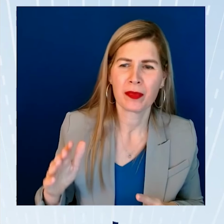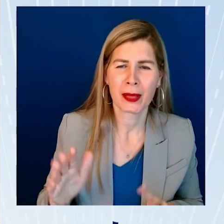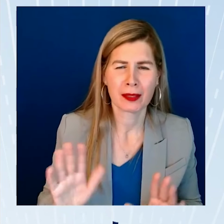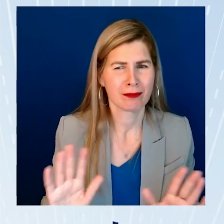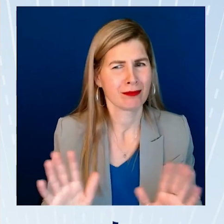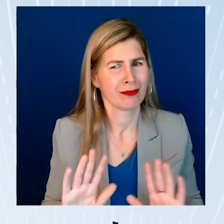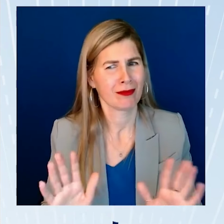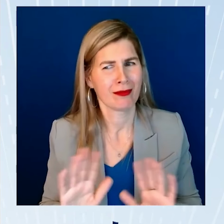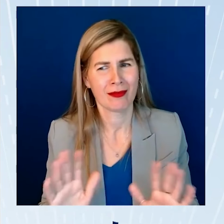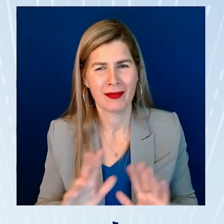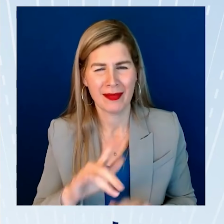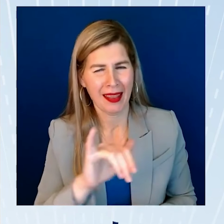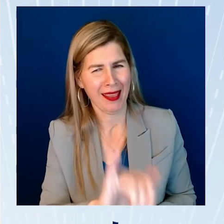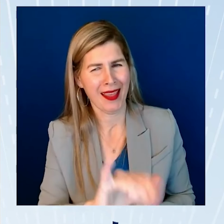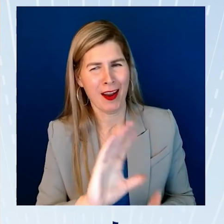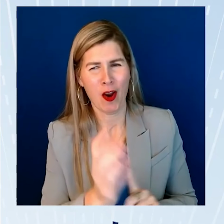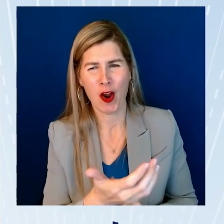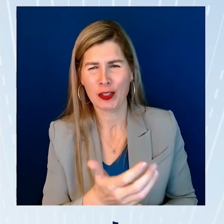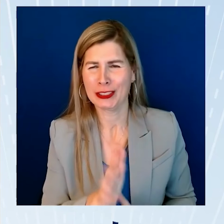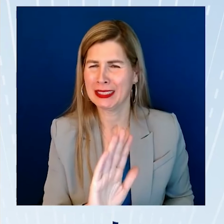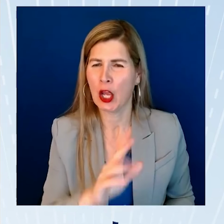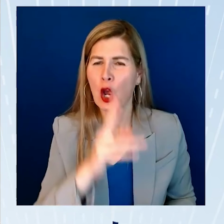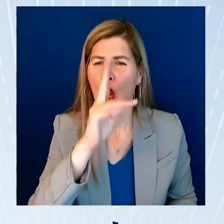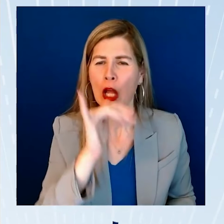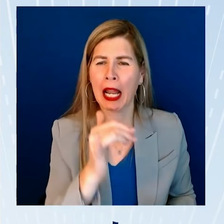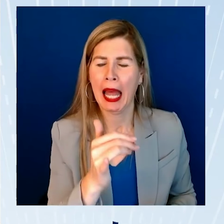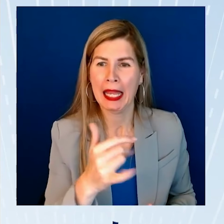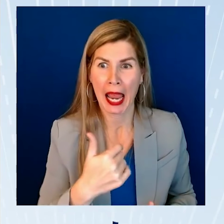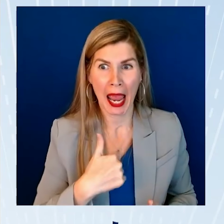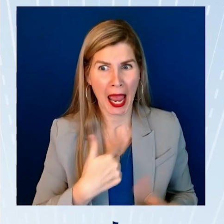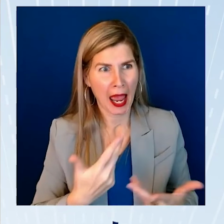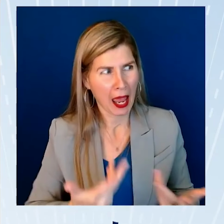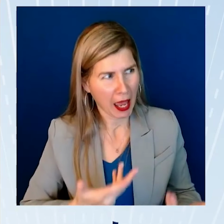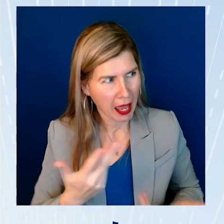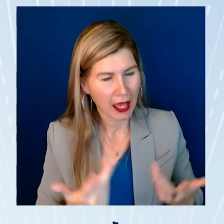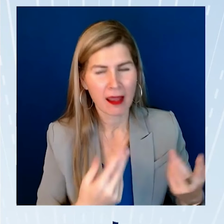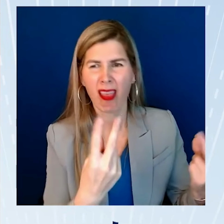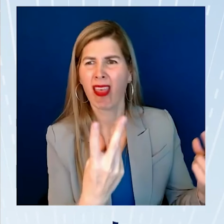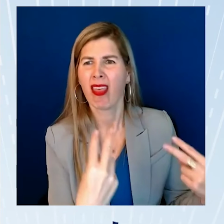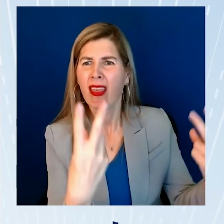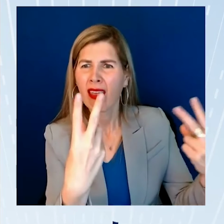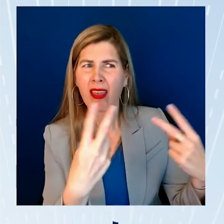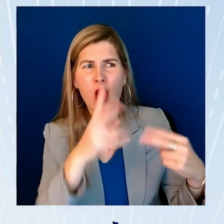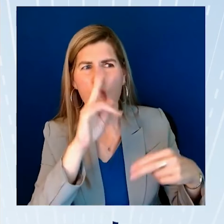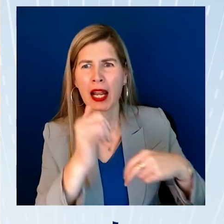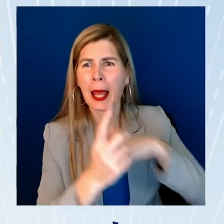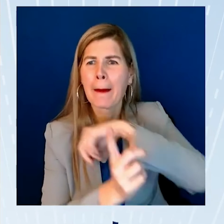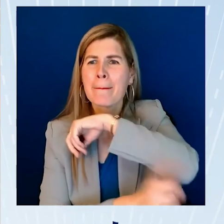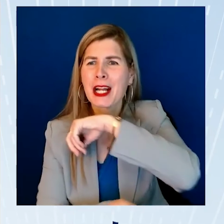Mainstream culture often punishes people for those who are deemed too slow.